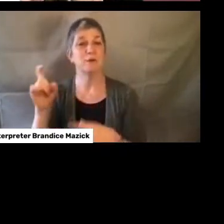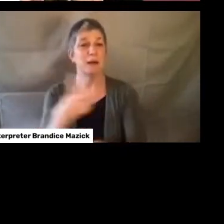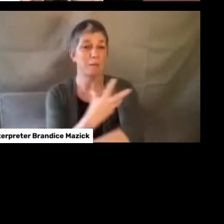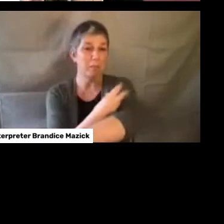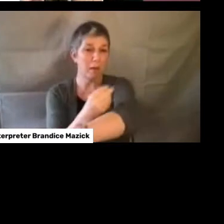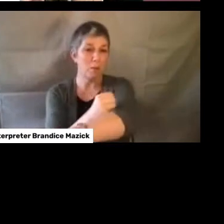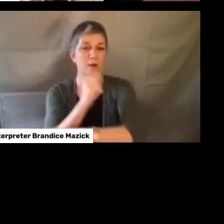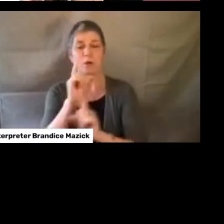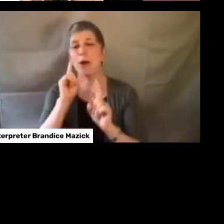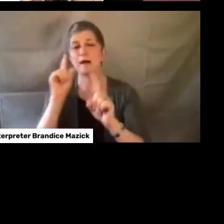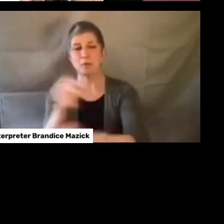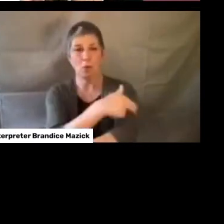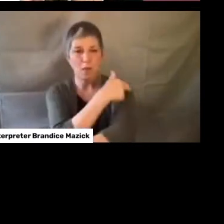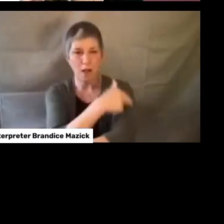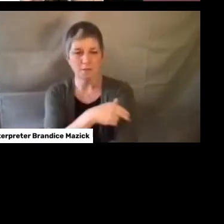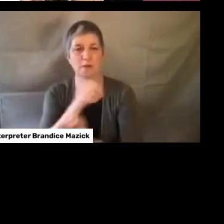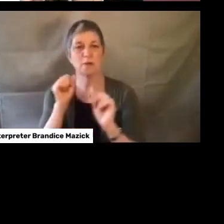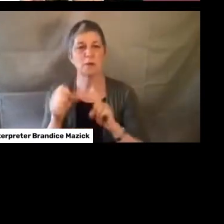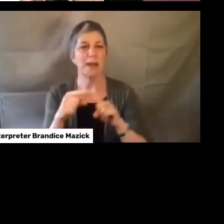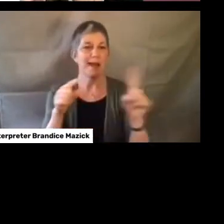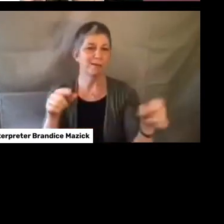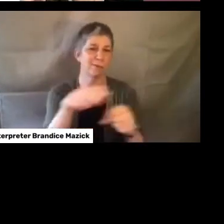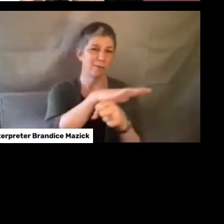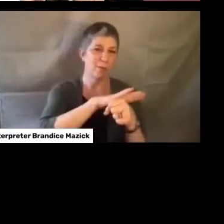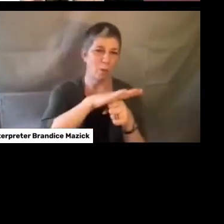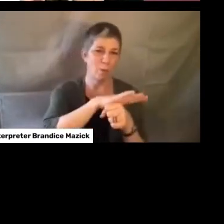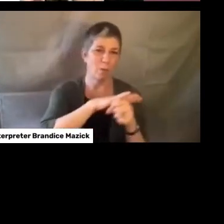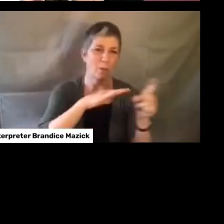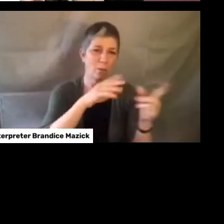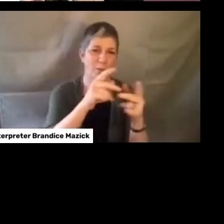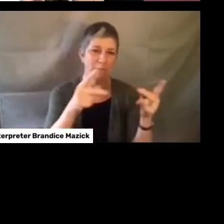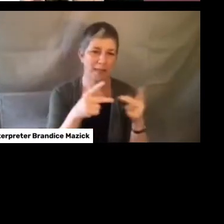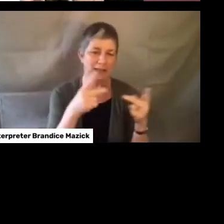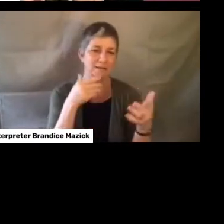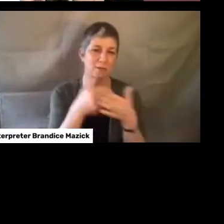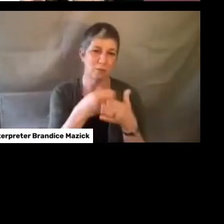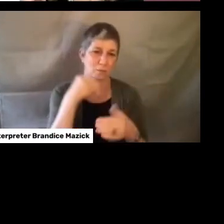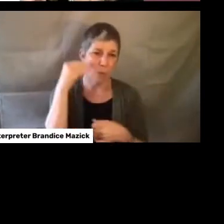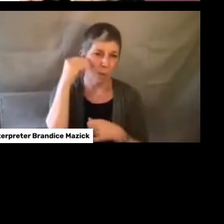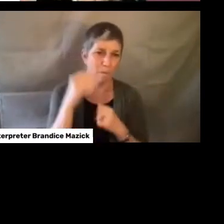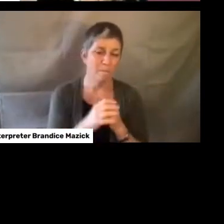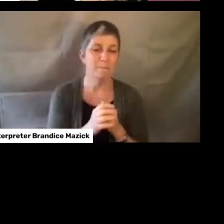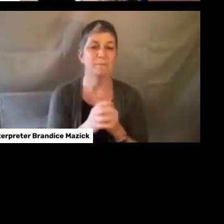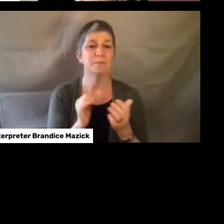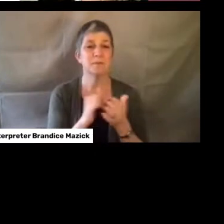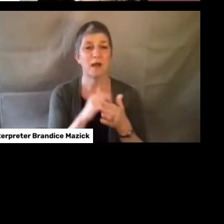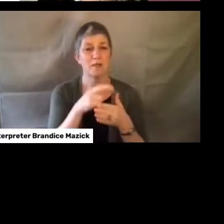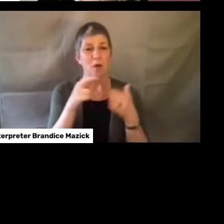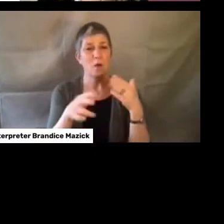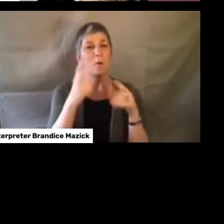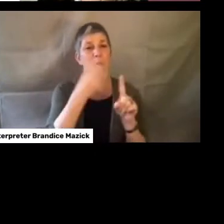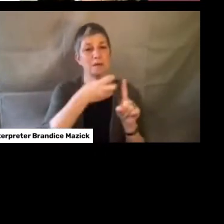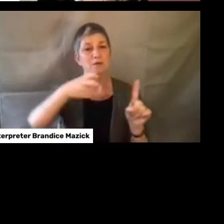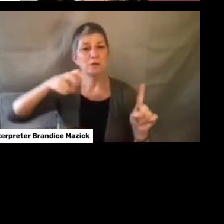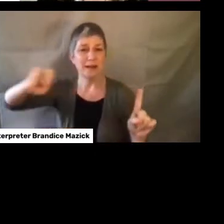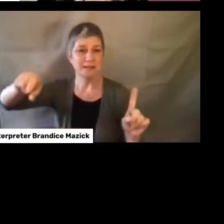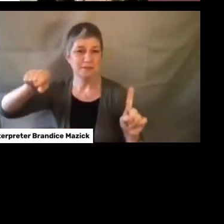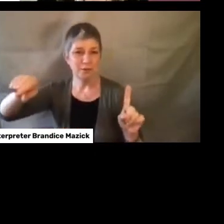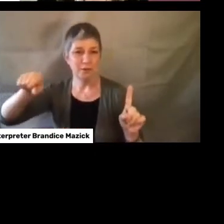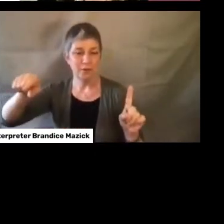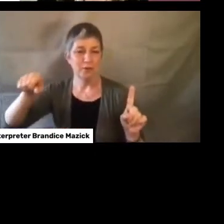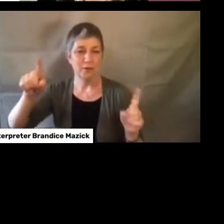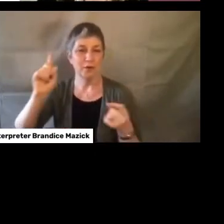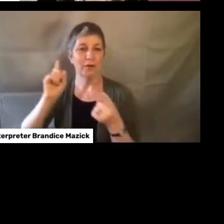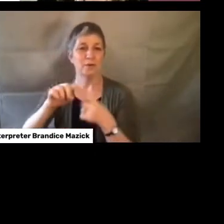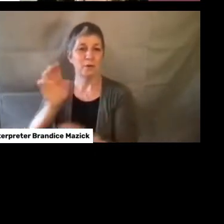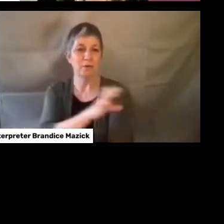go into the hospital. You can do it in a local place close to home, and those results will be transferred to